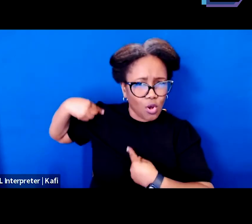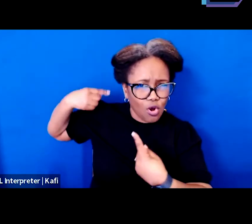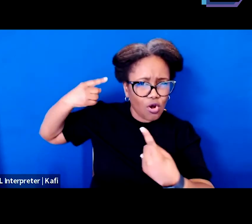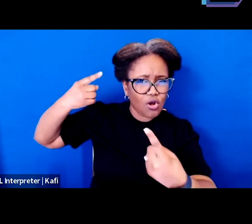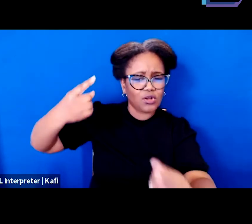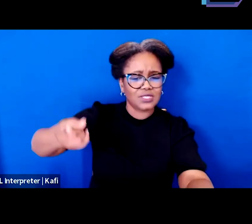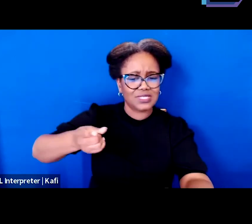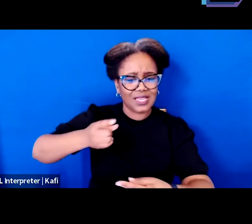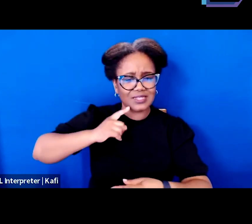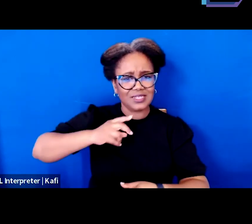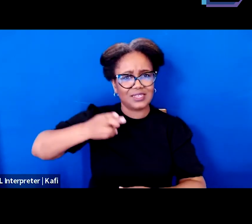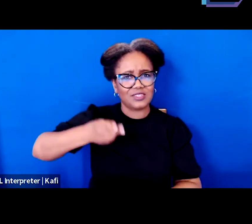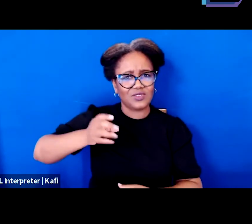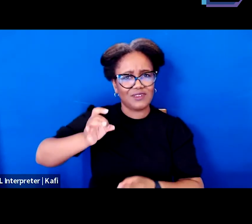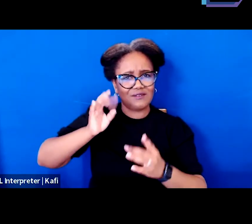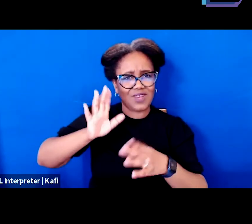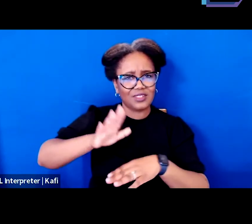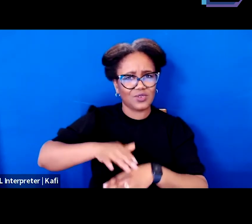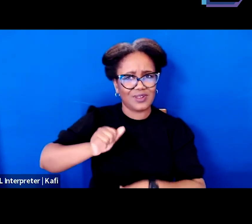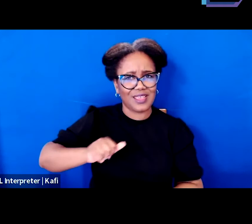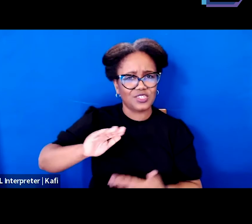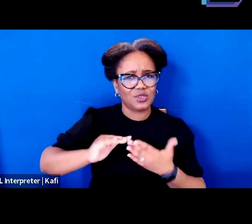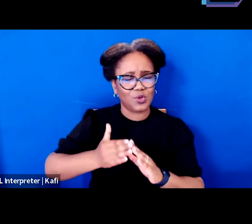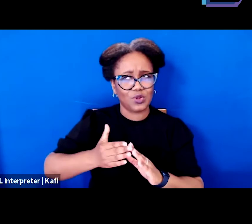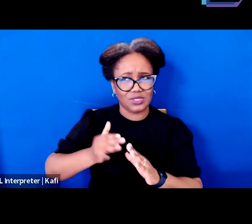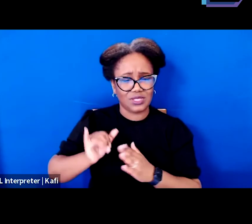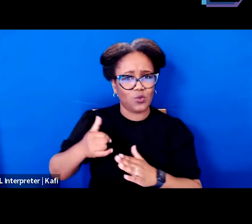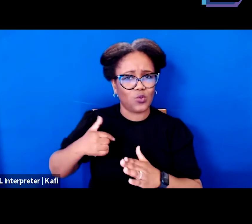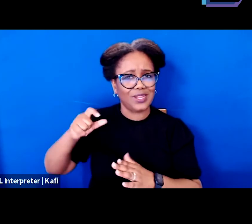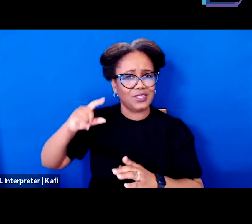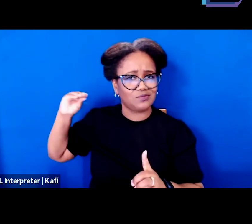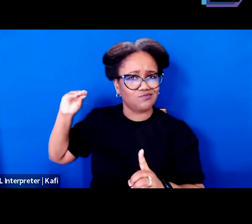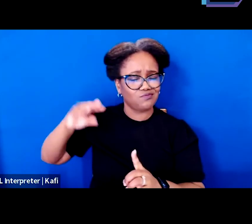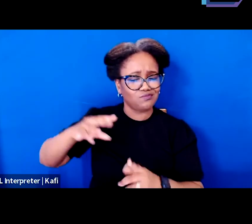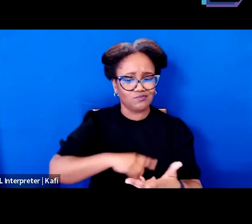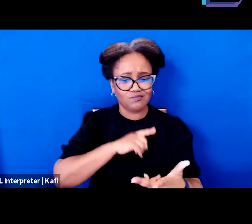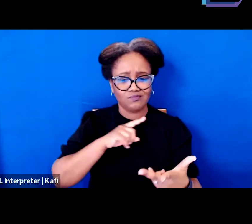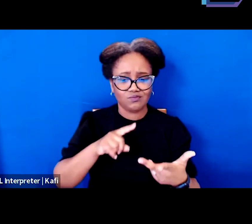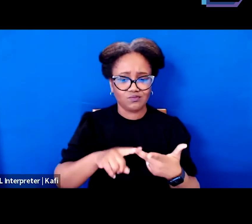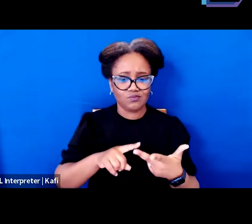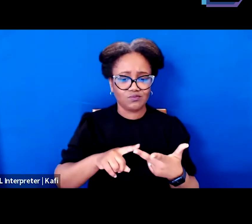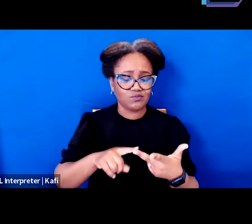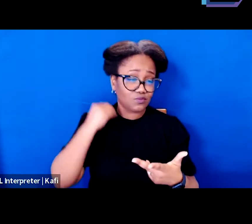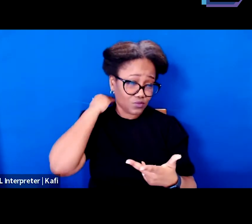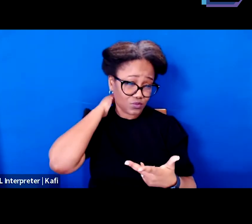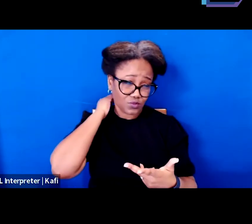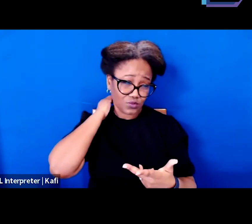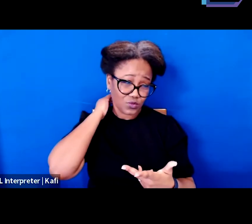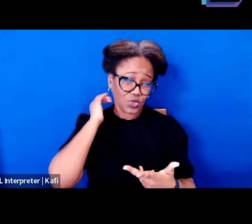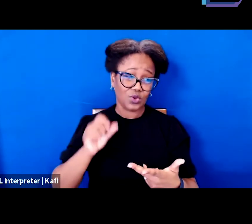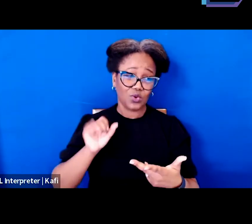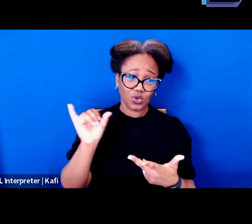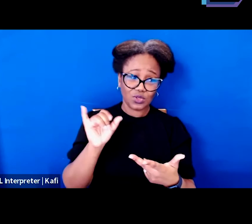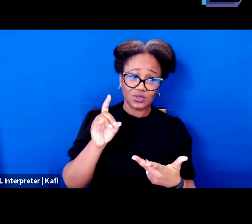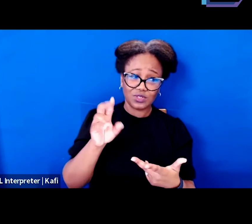been invisibilized. Treva spoke about what it means to experience violence at the hands of those we love,